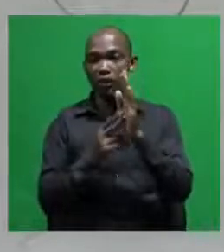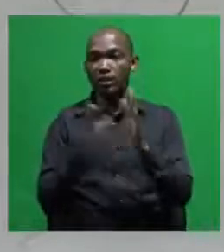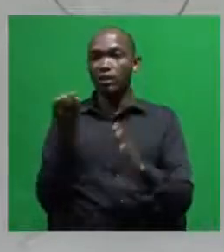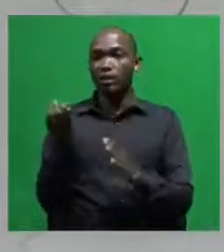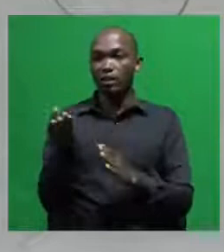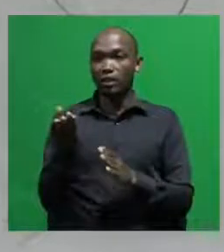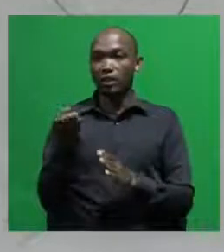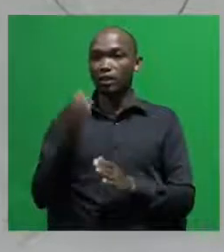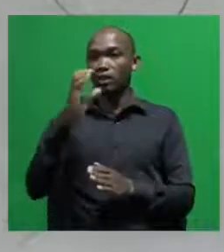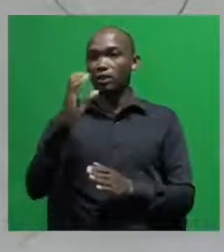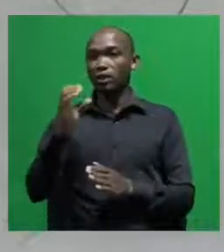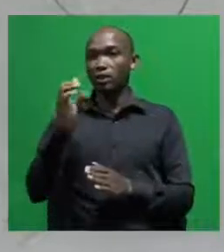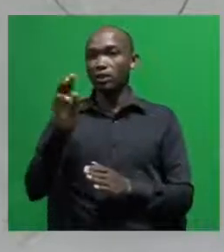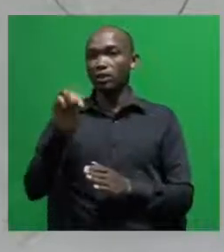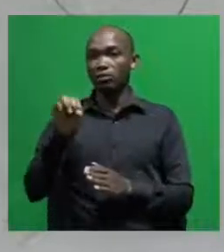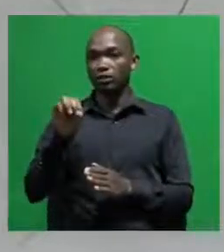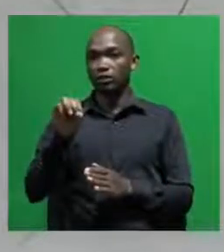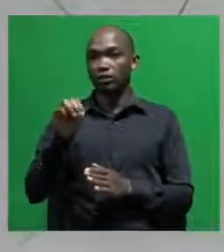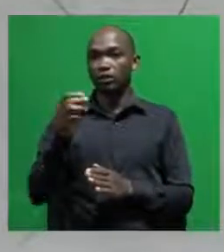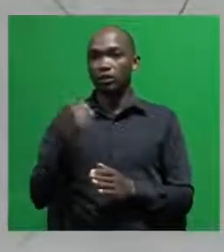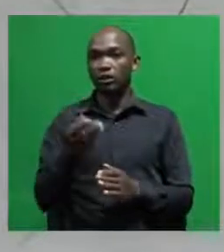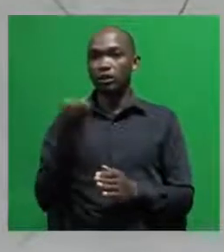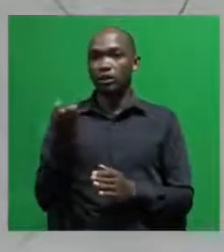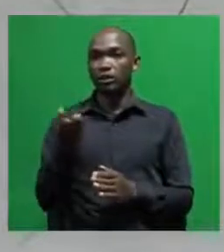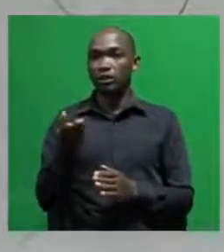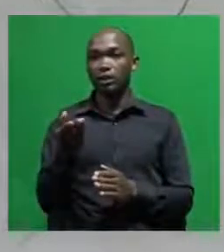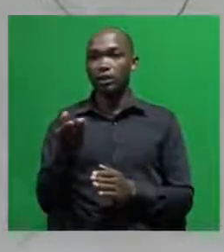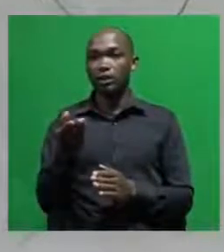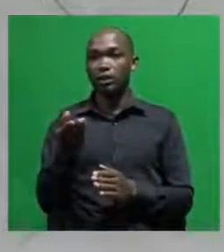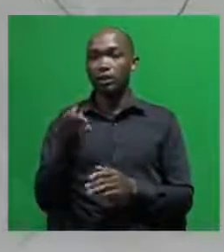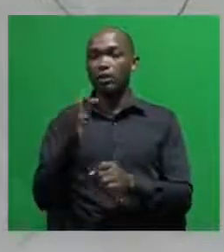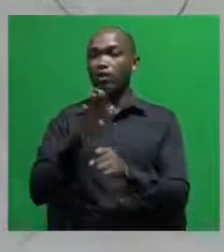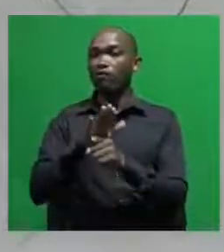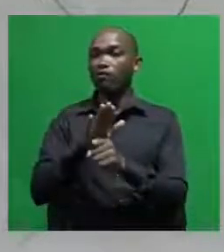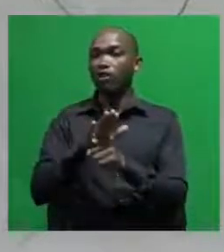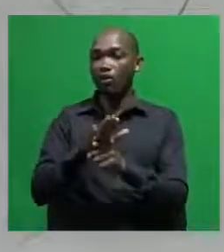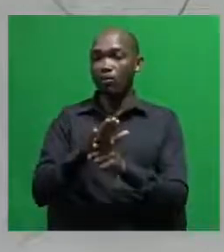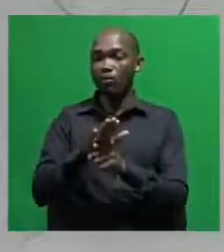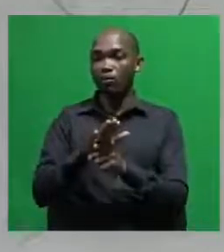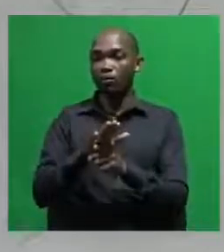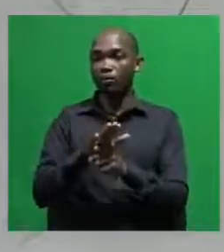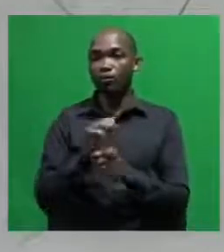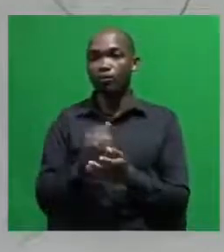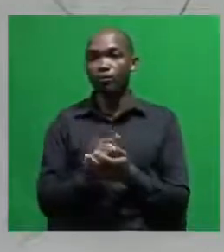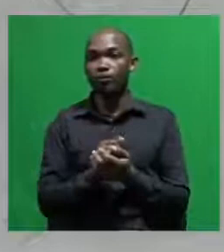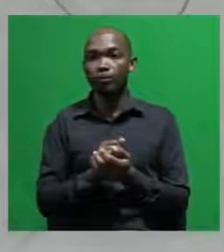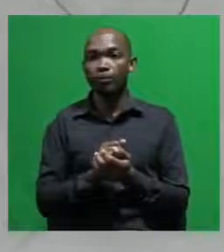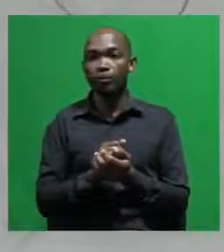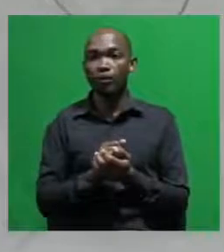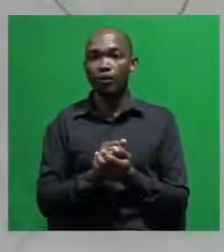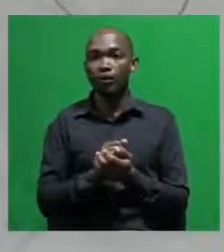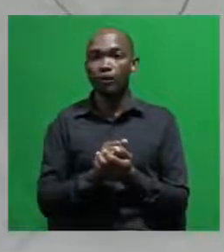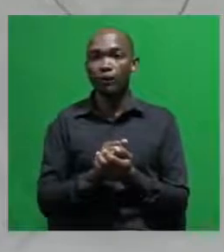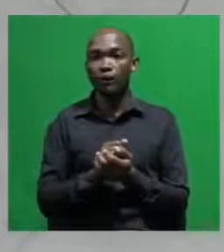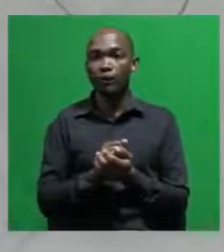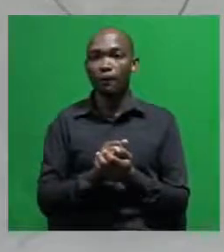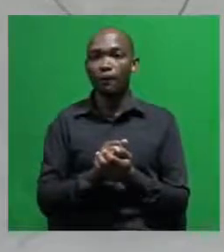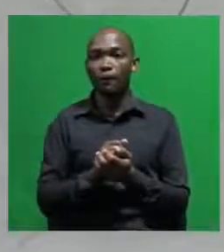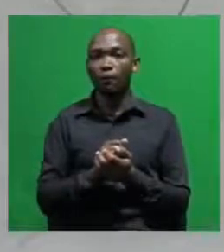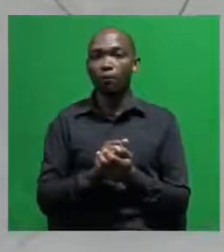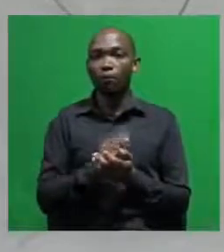over 7. This is the volume for the spherical